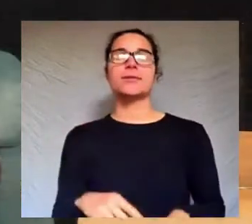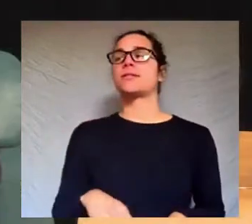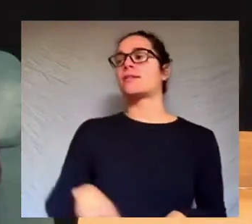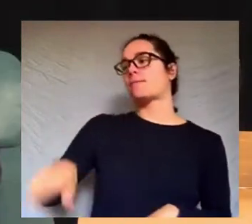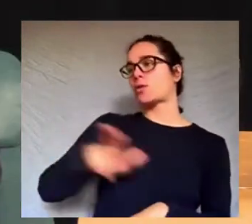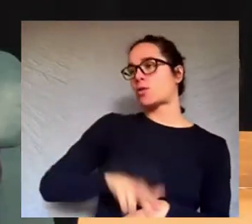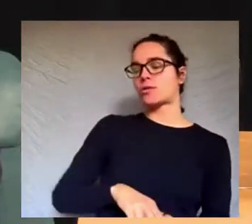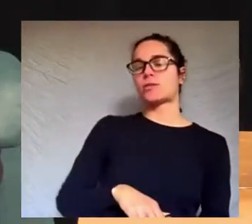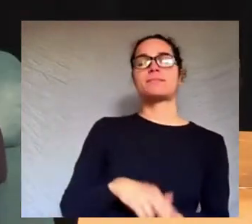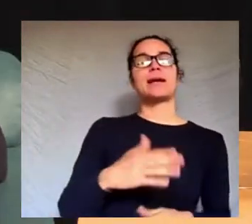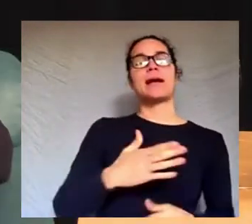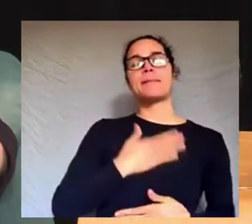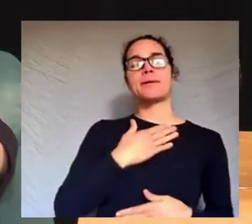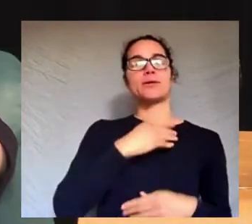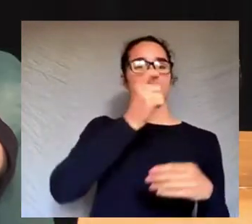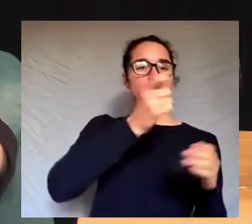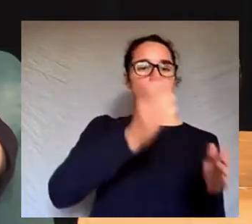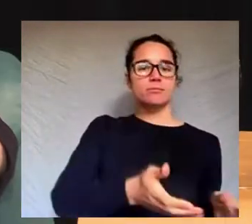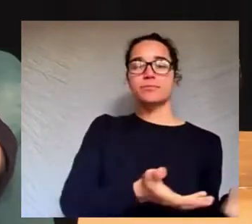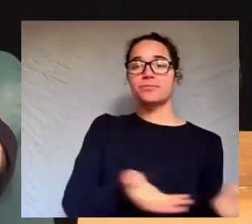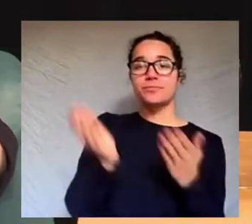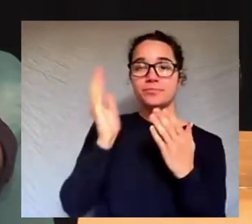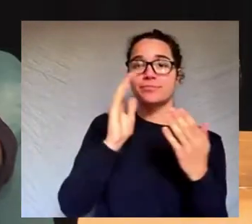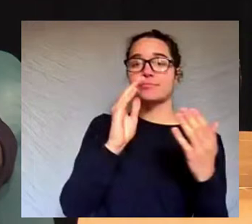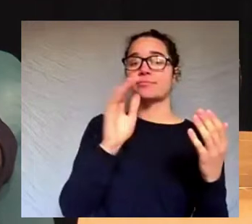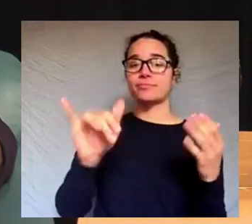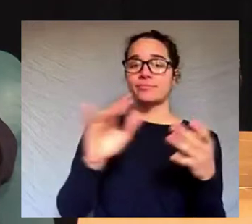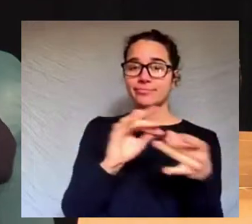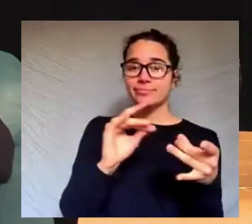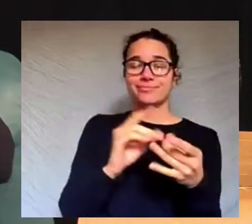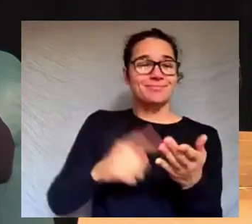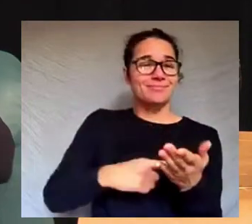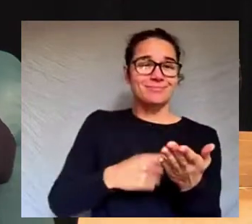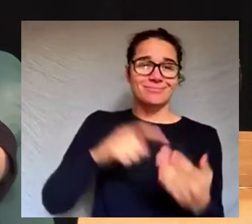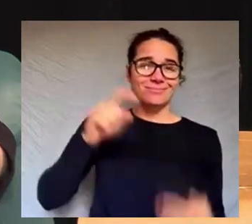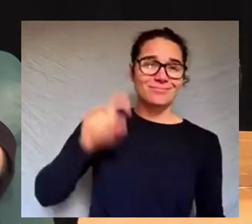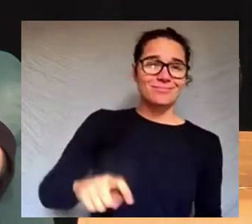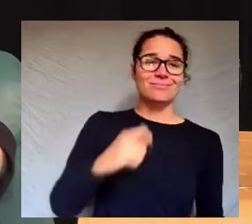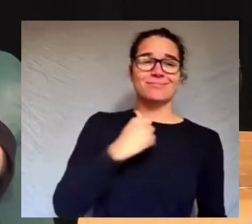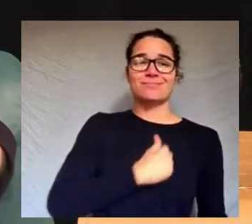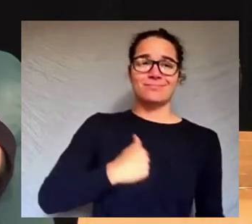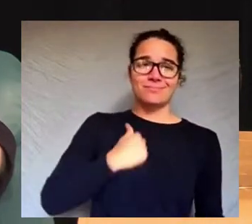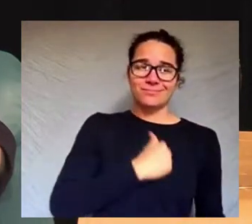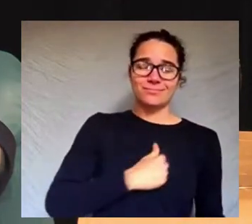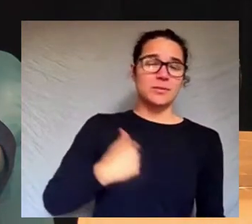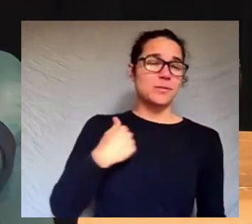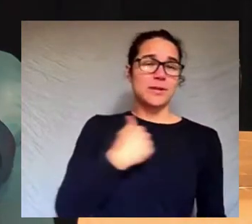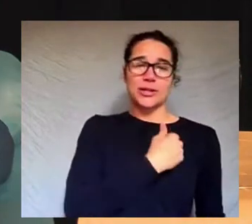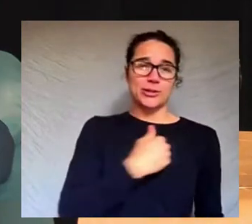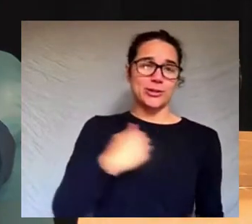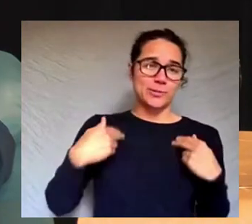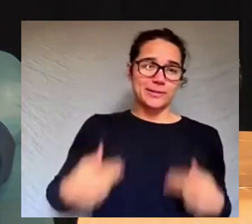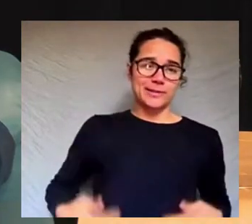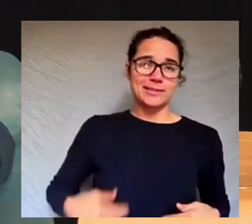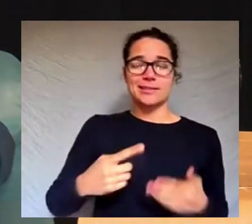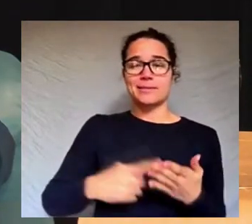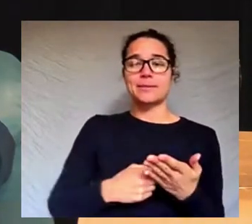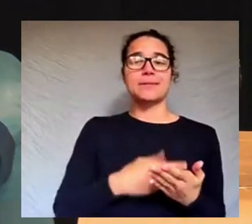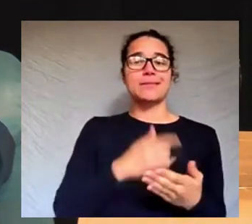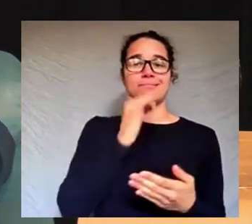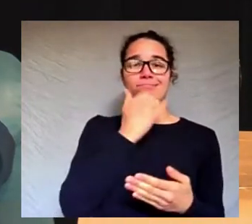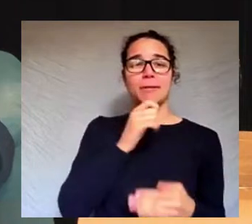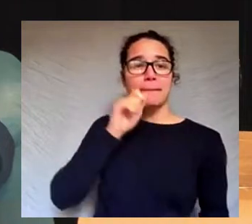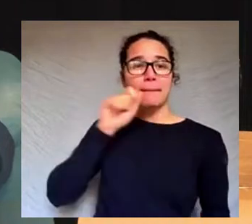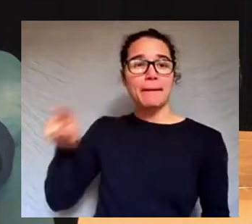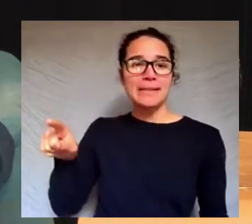Sotomayor brought up that sometimes we do need to apologize because we are human. And so sometimes you say something that comes